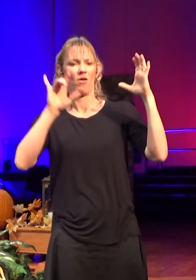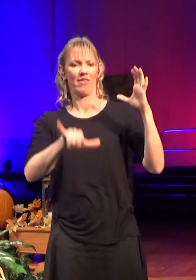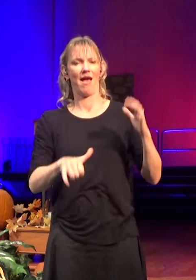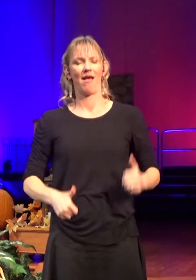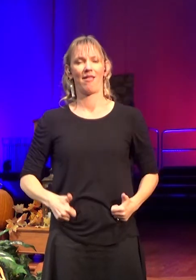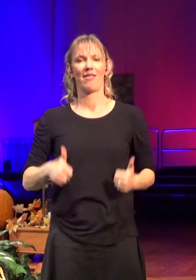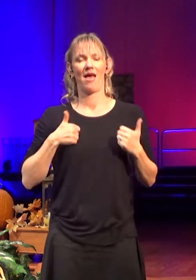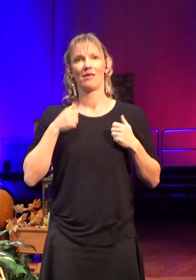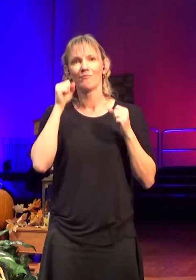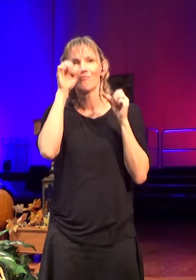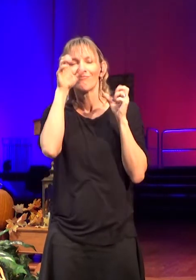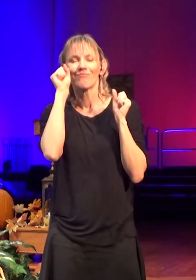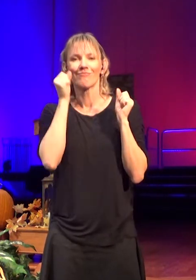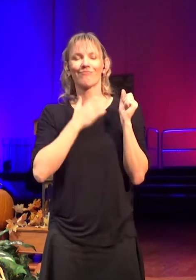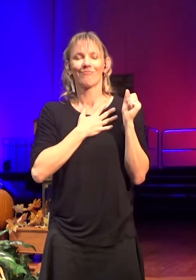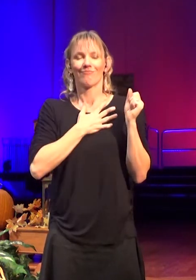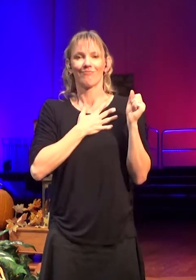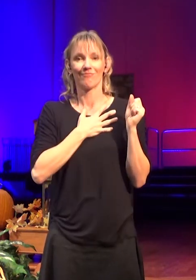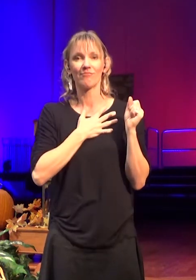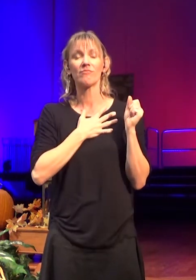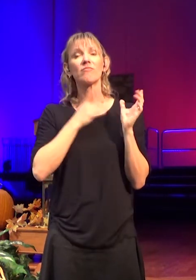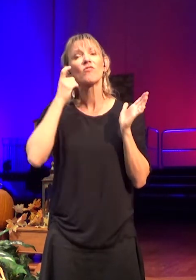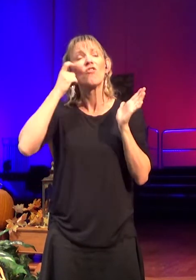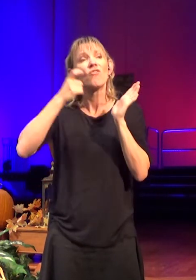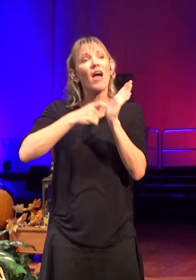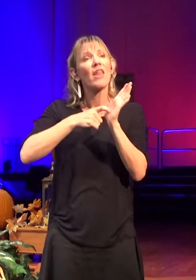that incredible life.